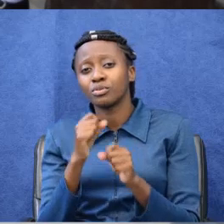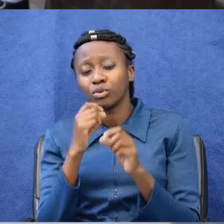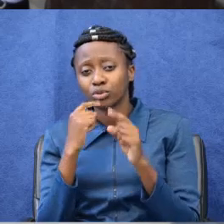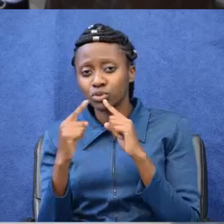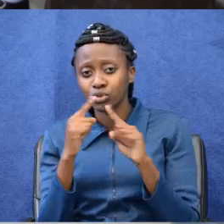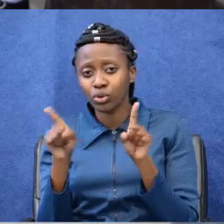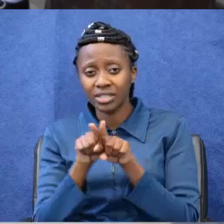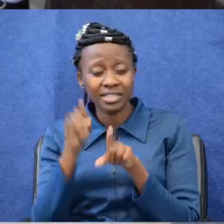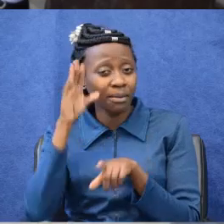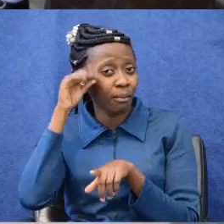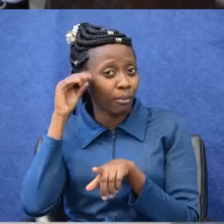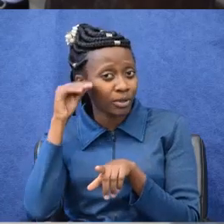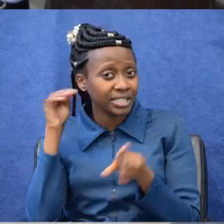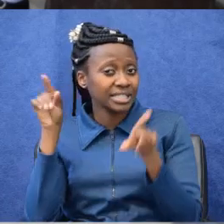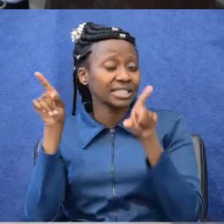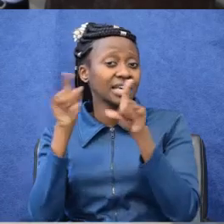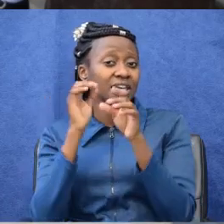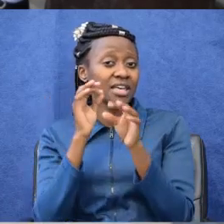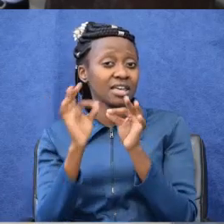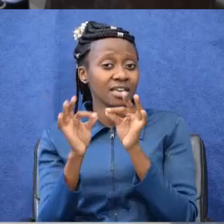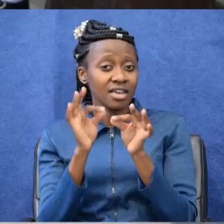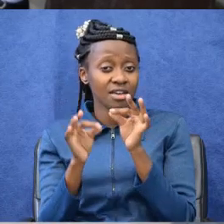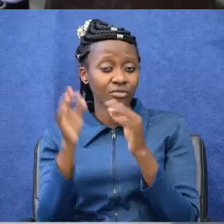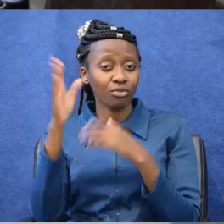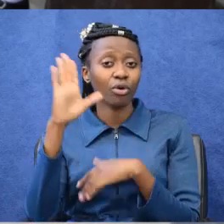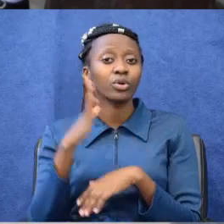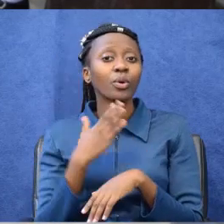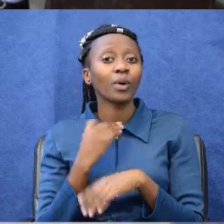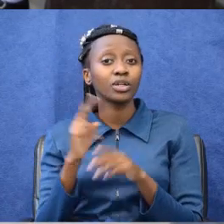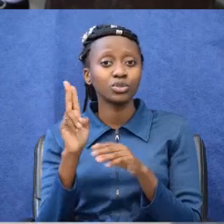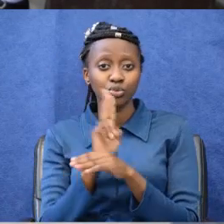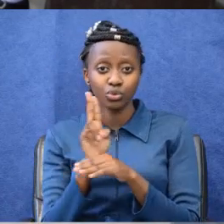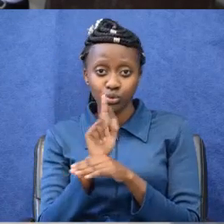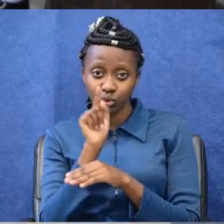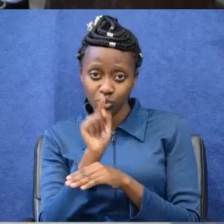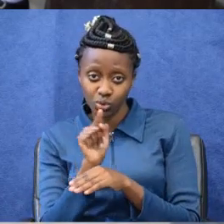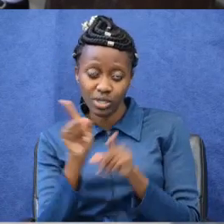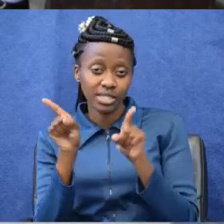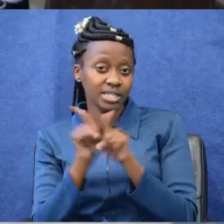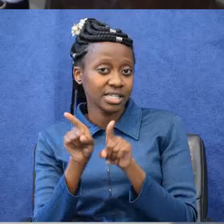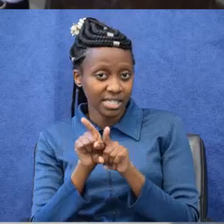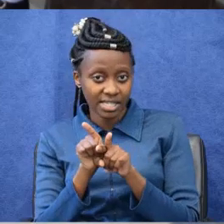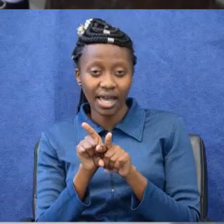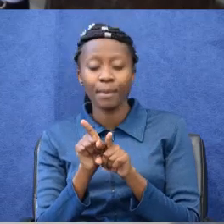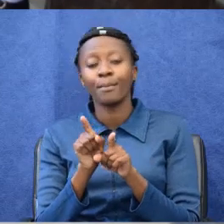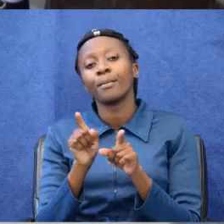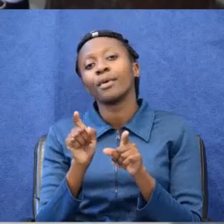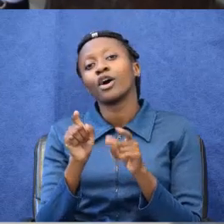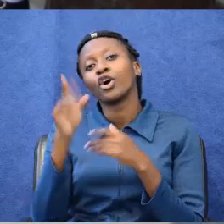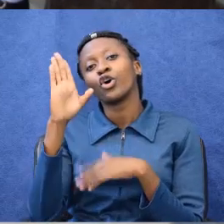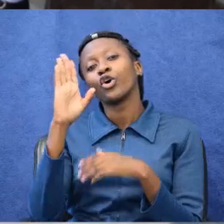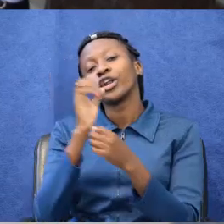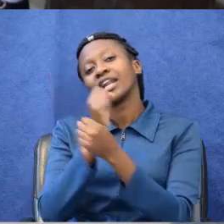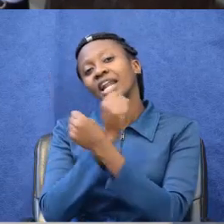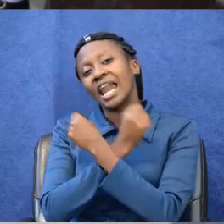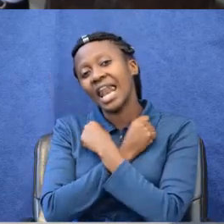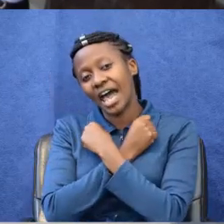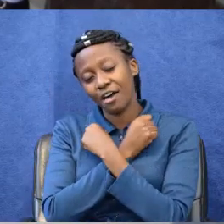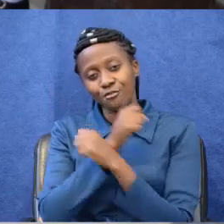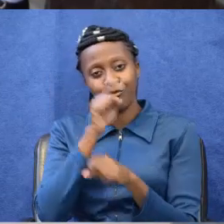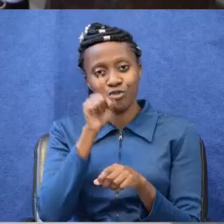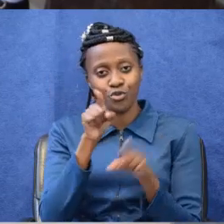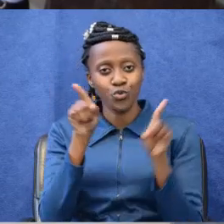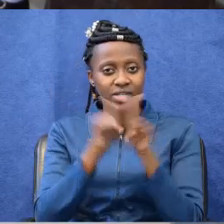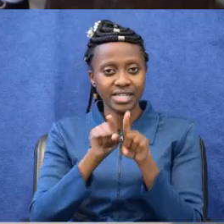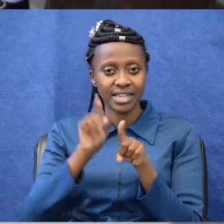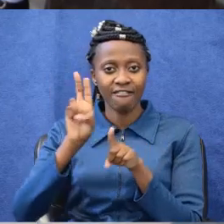care. If God wants to use you, you become a loved vessel. To him, you